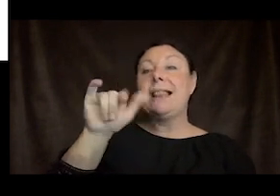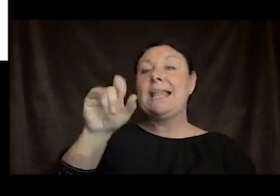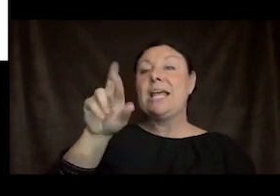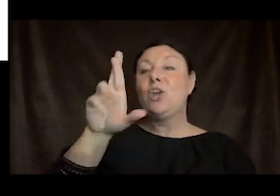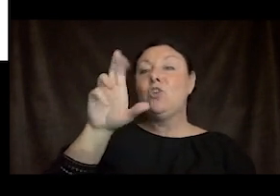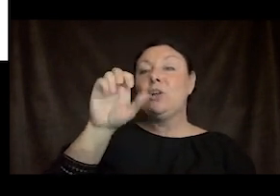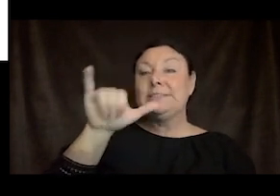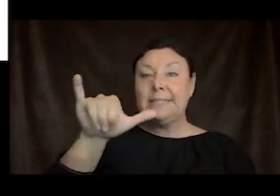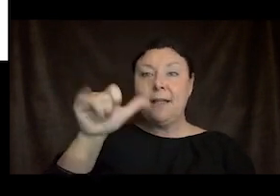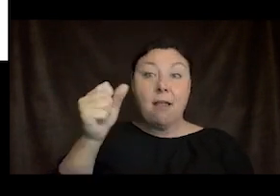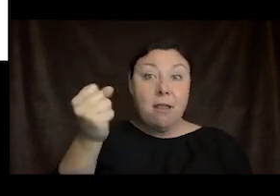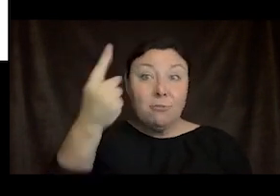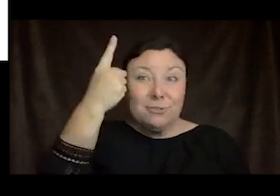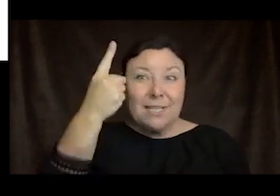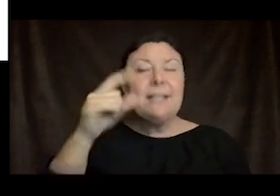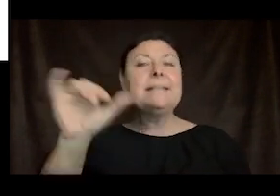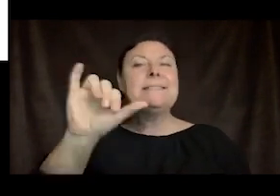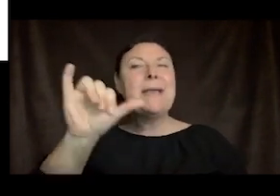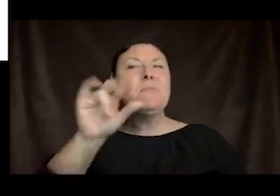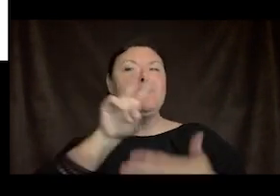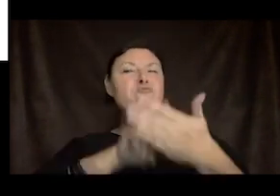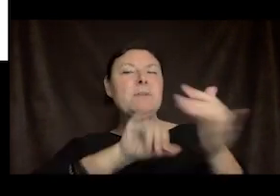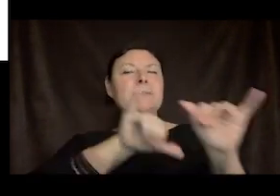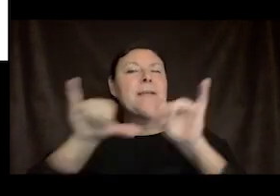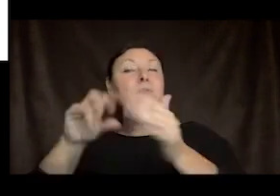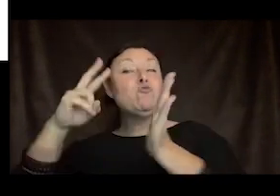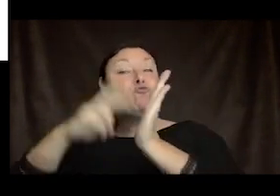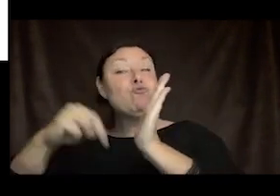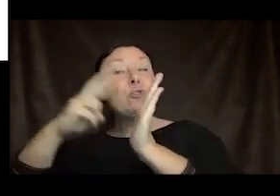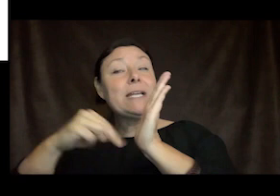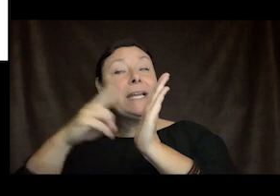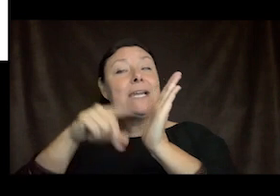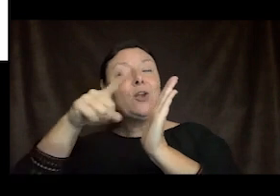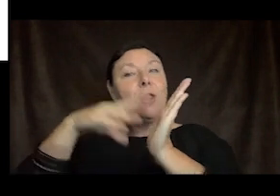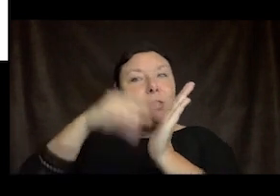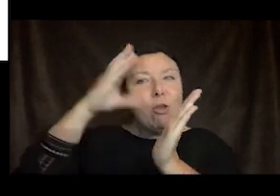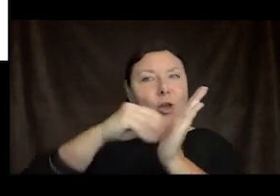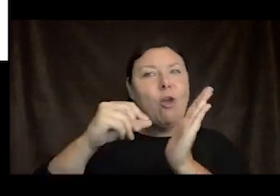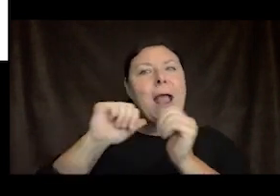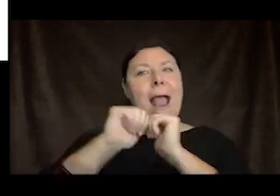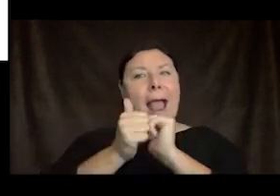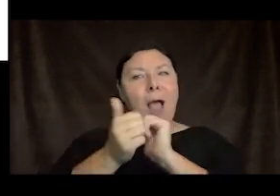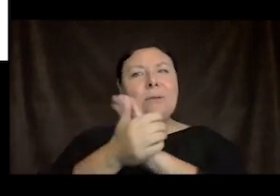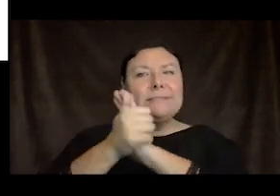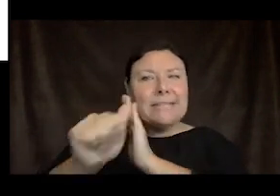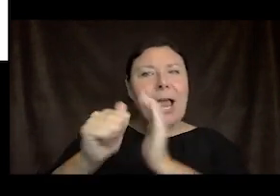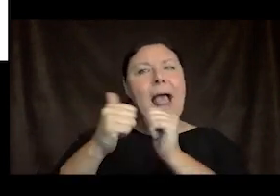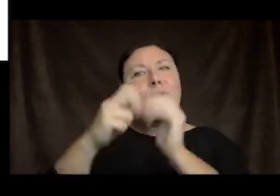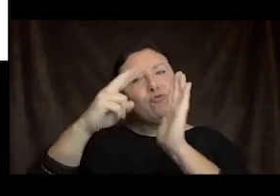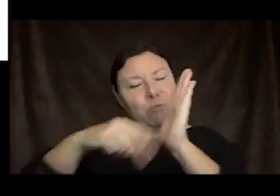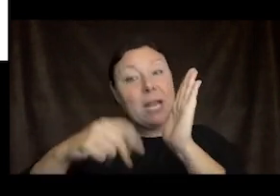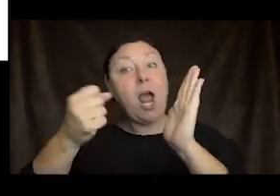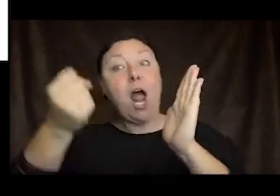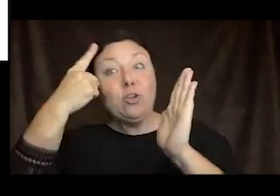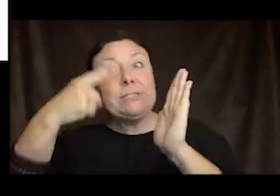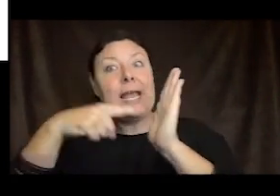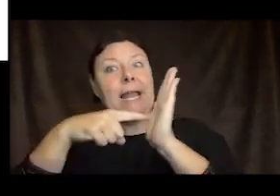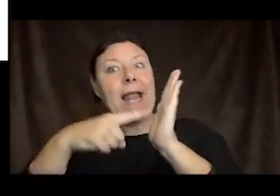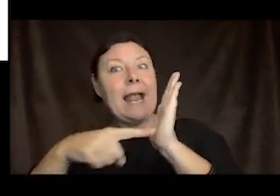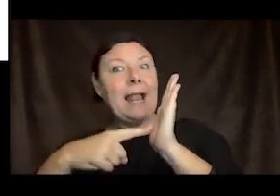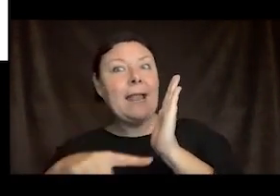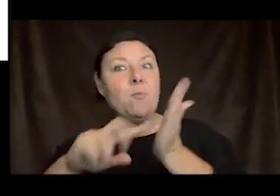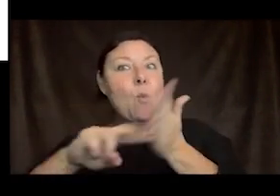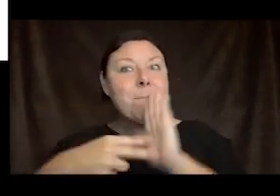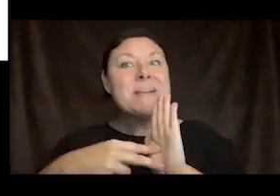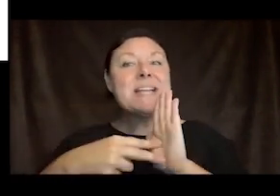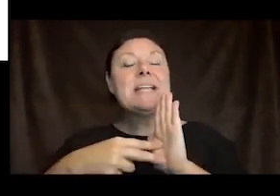particular skills for reading and understanding, inferencing and comprehension skills, you can apply